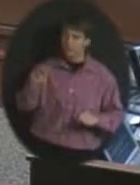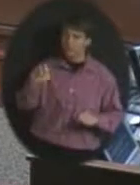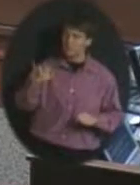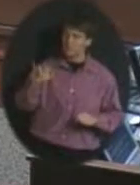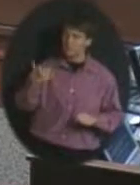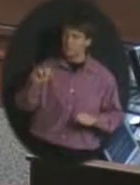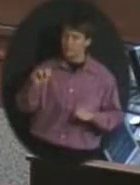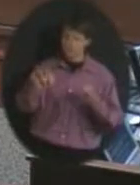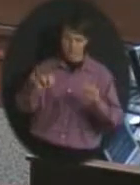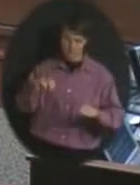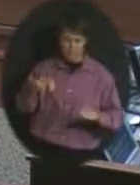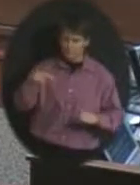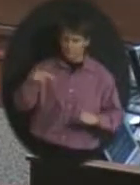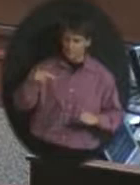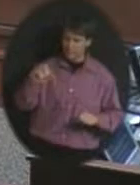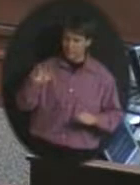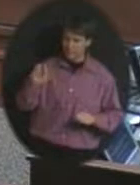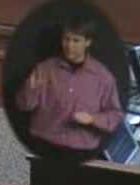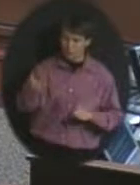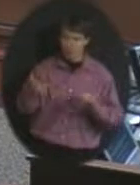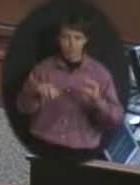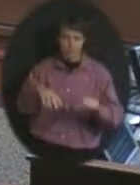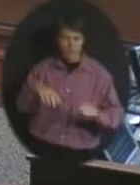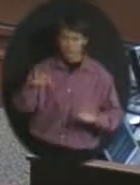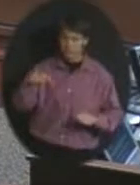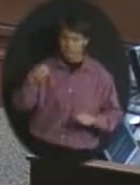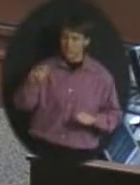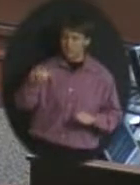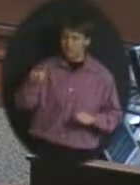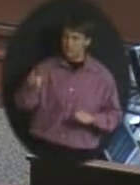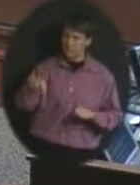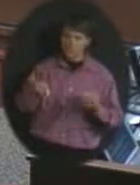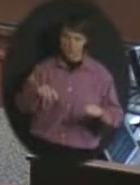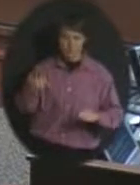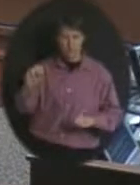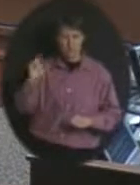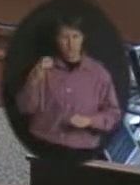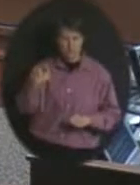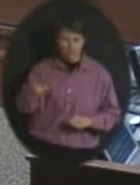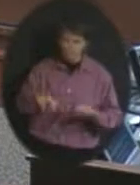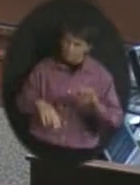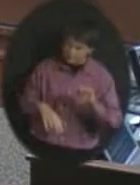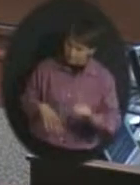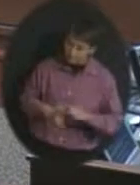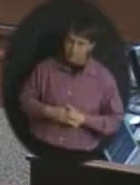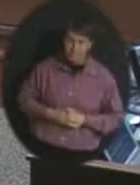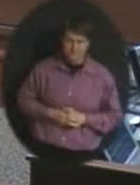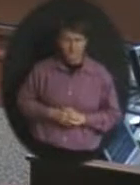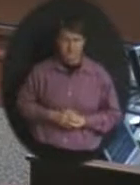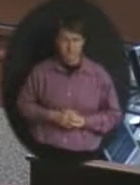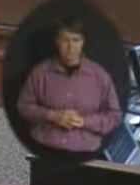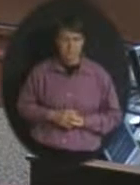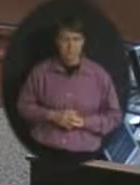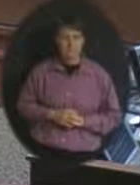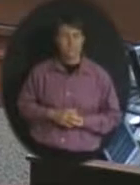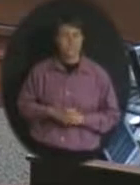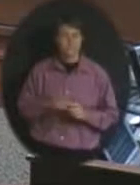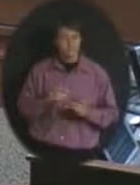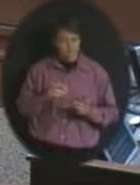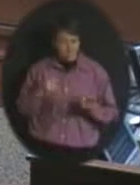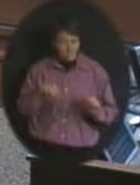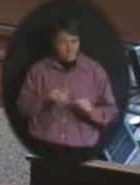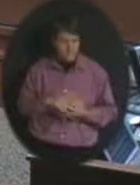Martin? Yes. Mr. Parker? Yes. Mr. Poland? Yes. Mr. Scheer? Yes. The motion carries.